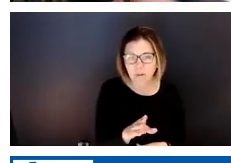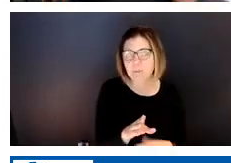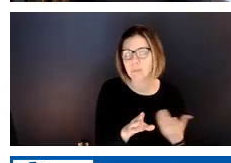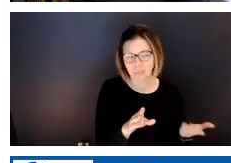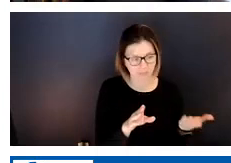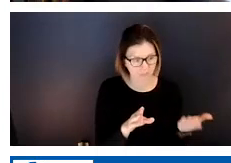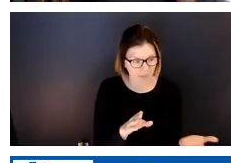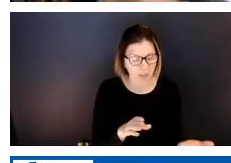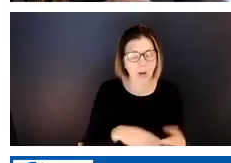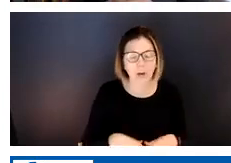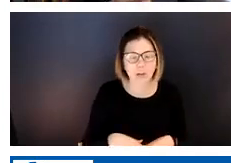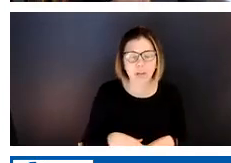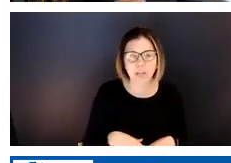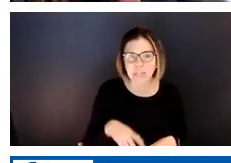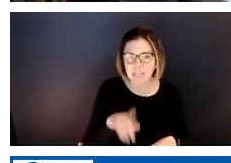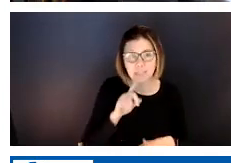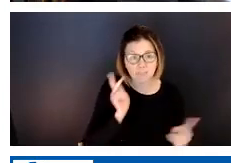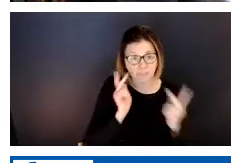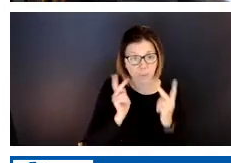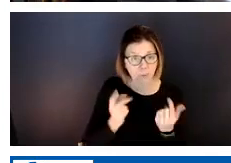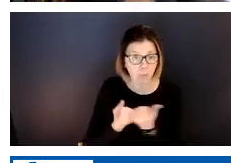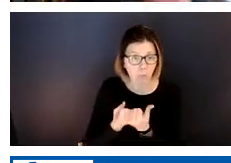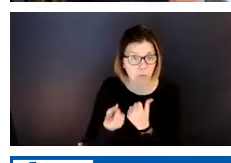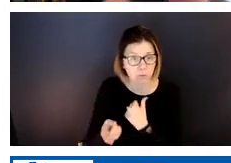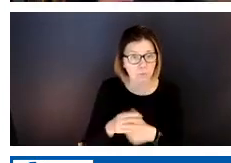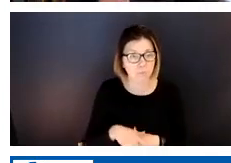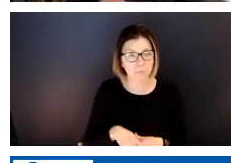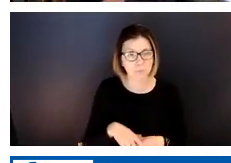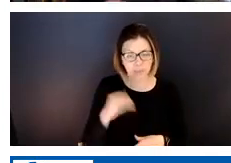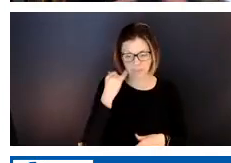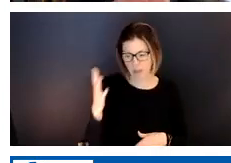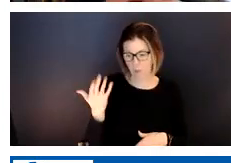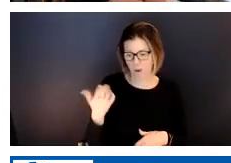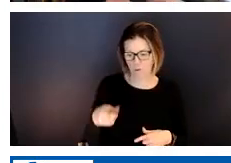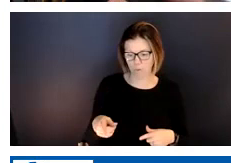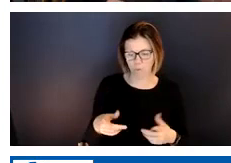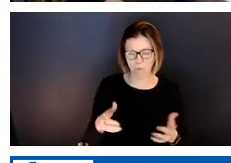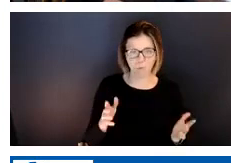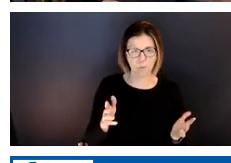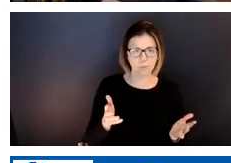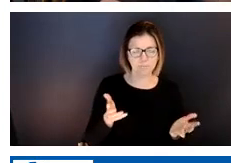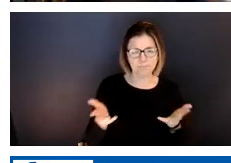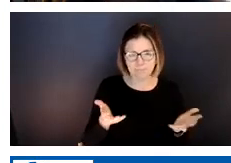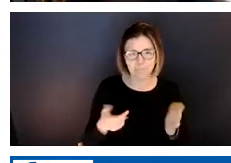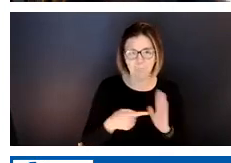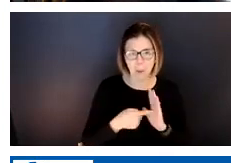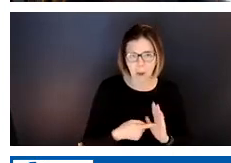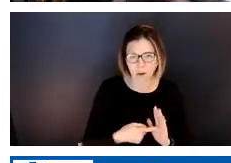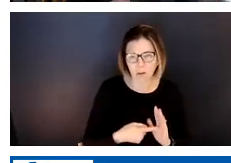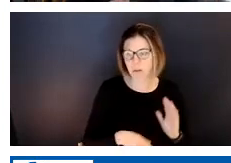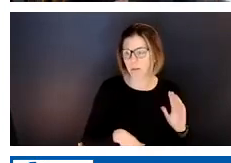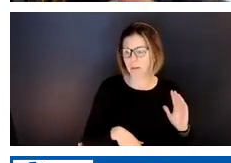present is visual support. If I want to gesture, if I want to model, if I want to give